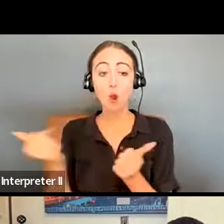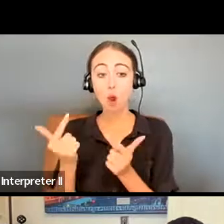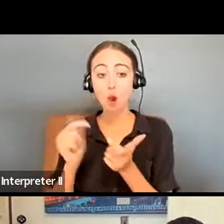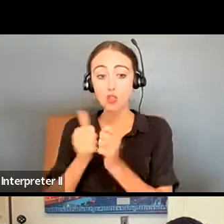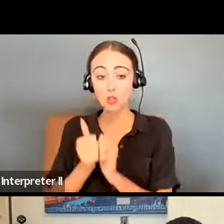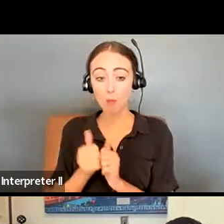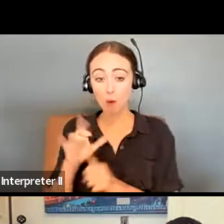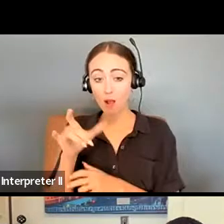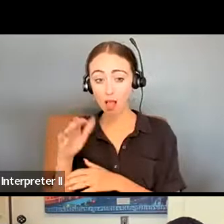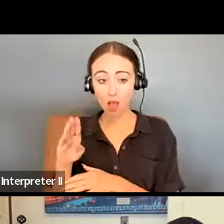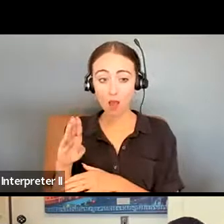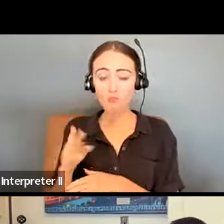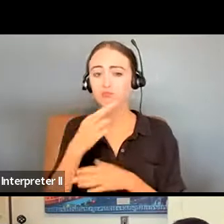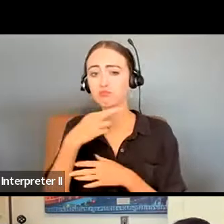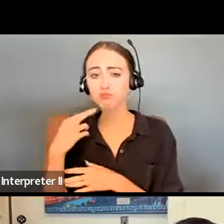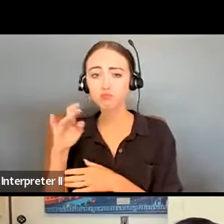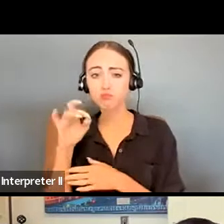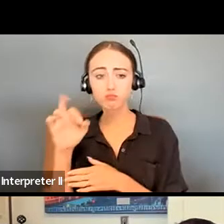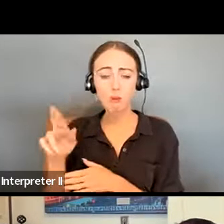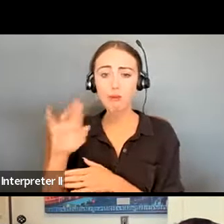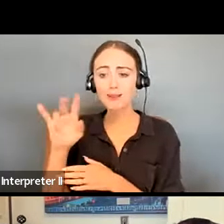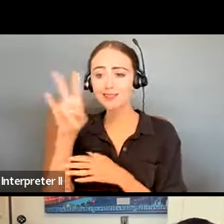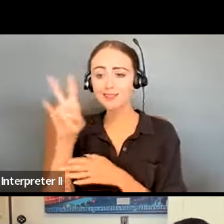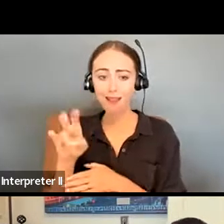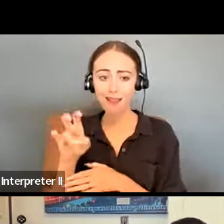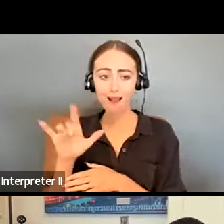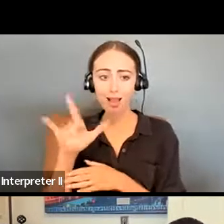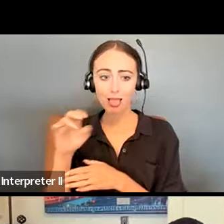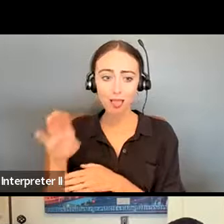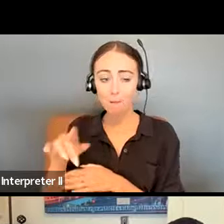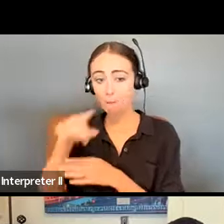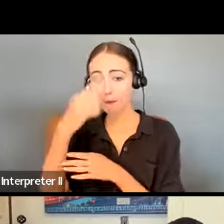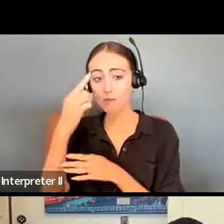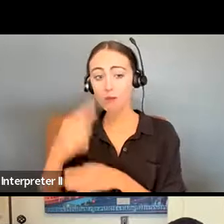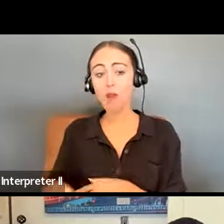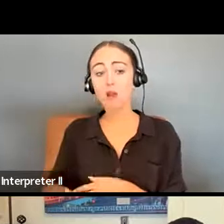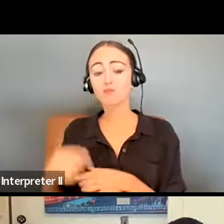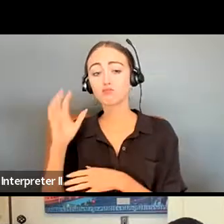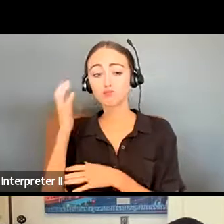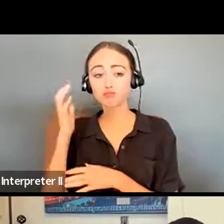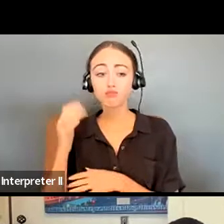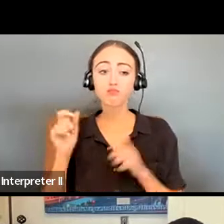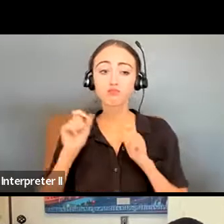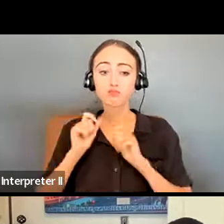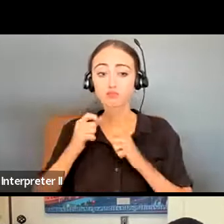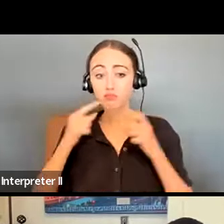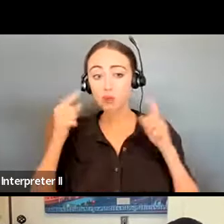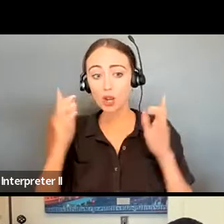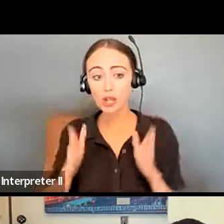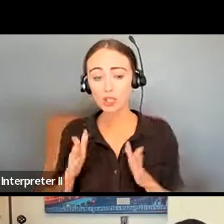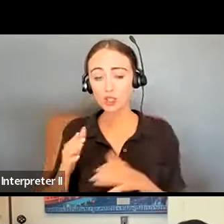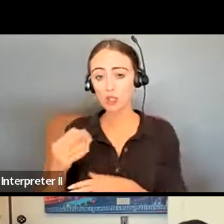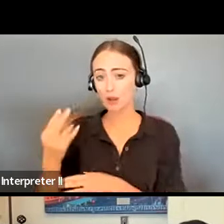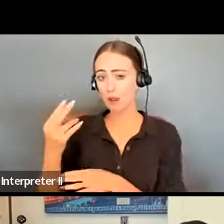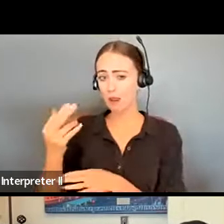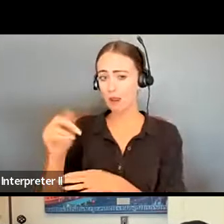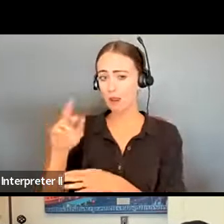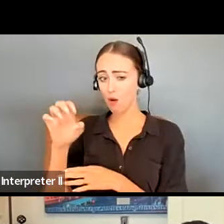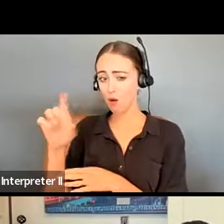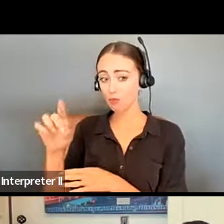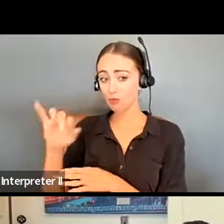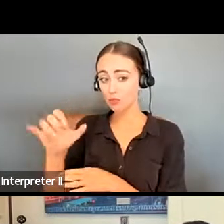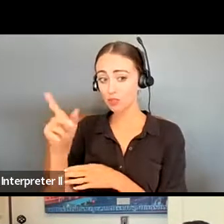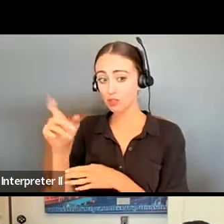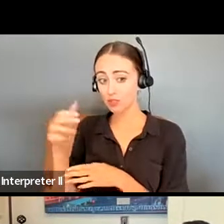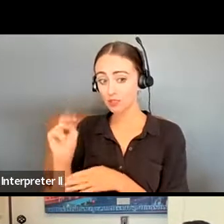restaurant, bar, and jazz club founded in 1940 by Black broadcaster and radio pioneer Harold Hal Jackson. The